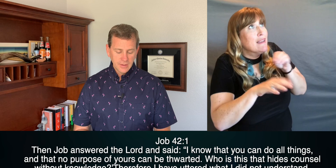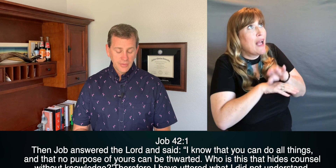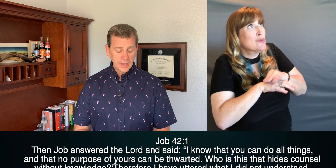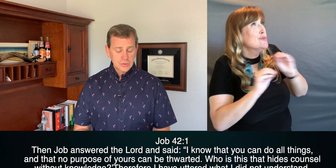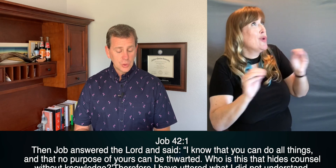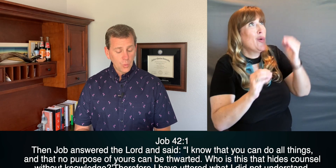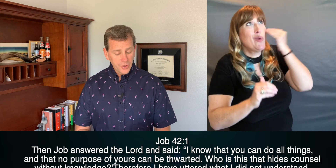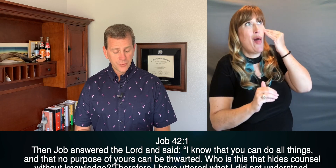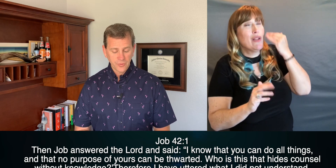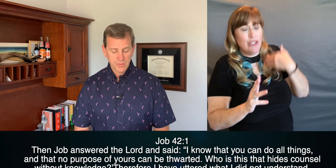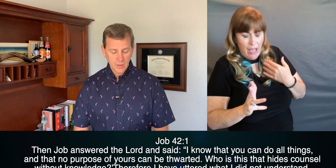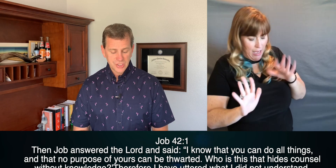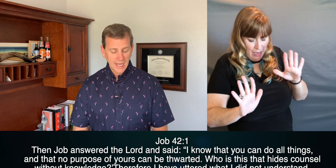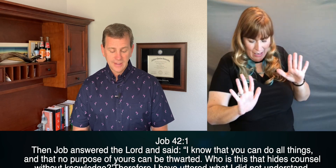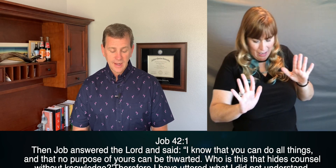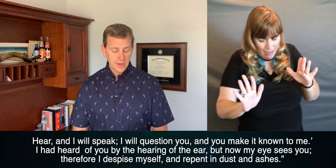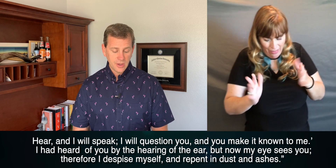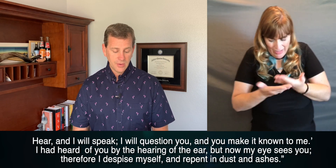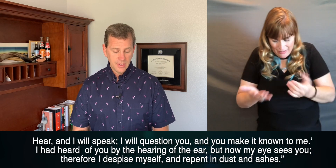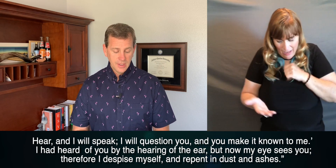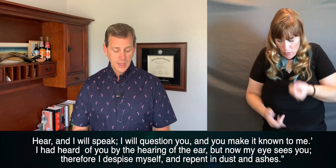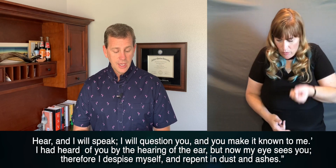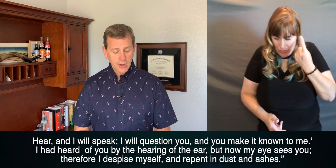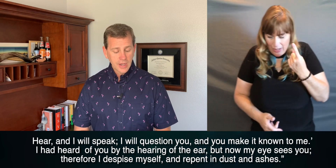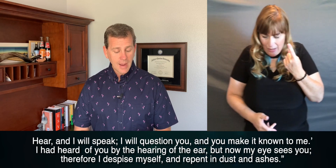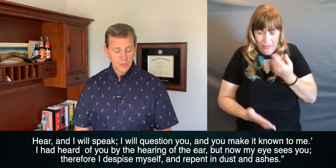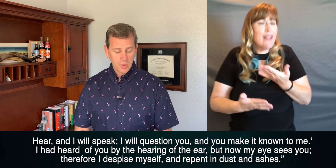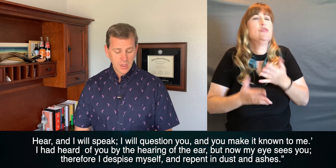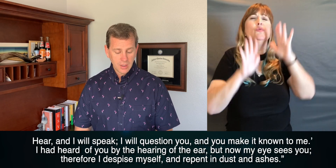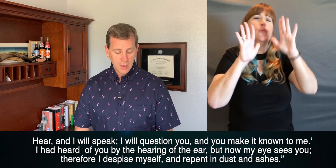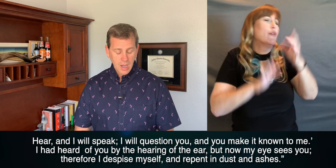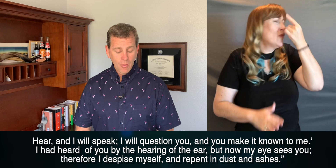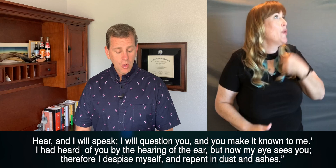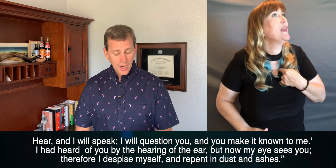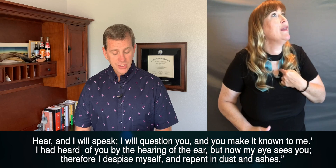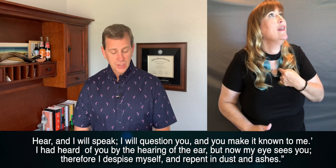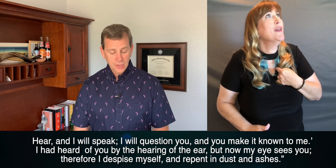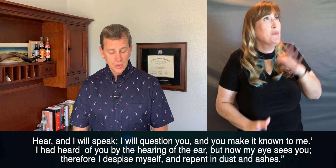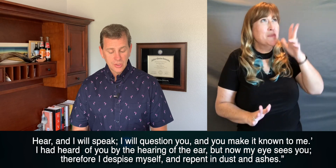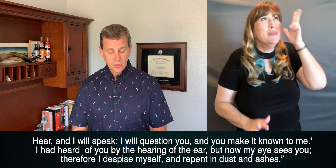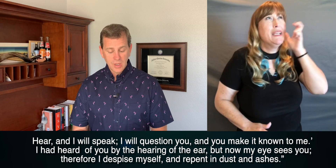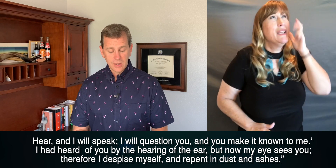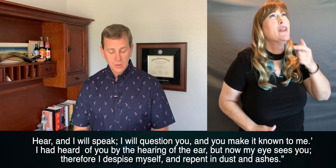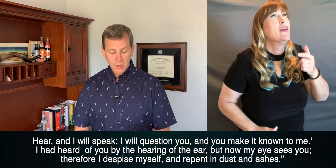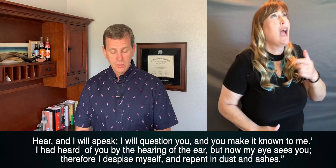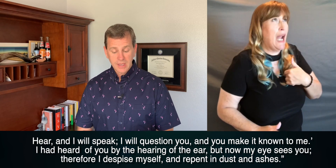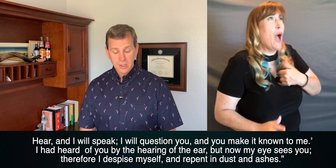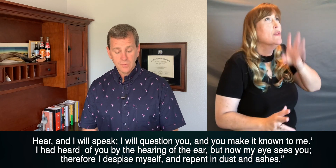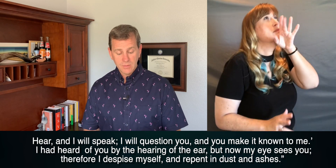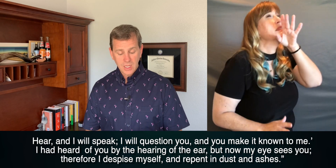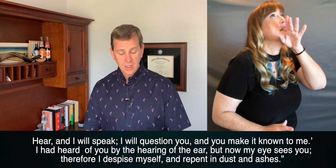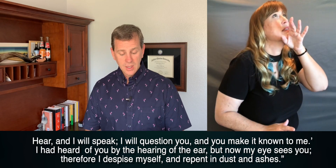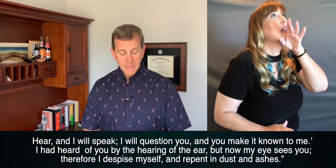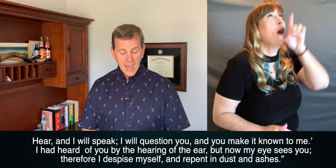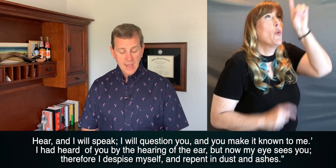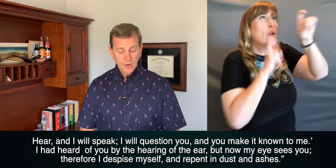understand, things too wonderful for me, which I did not know. Hear, and I will speak. I will question you, and you may make it known